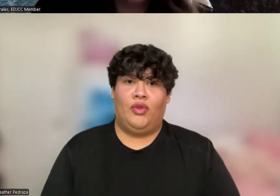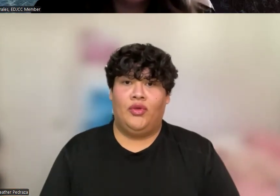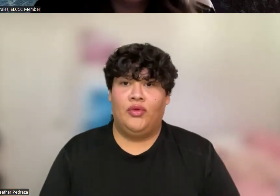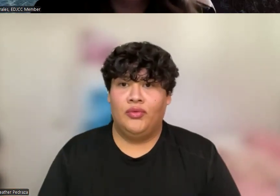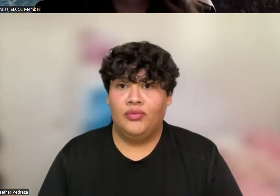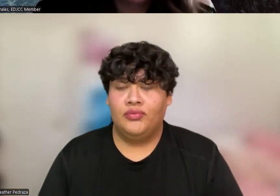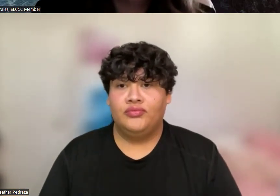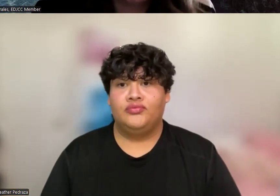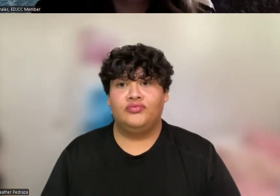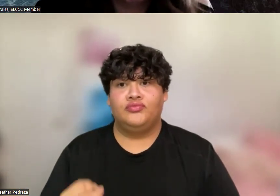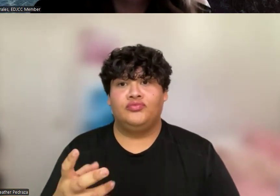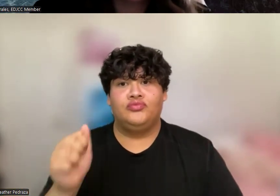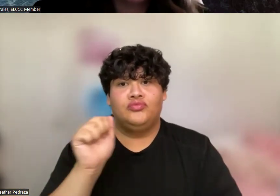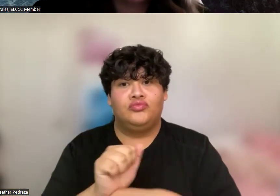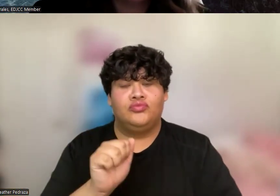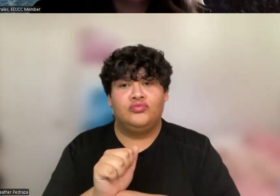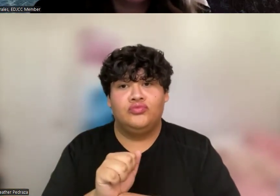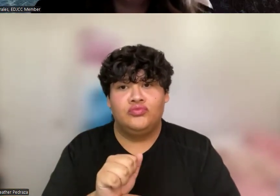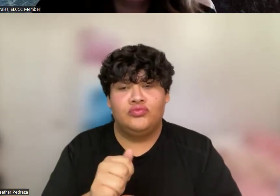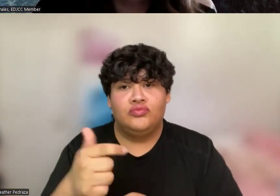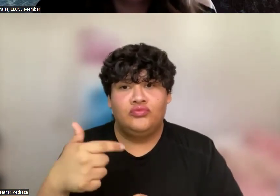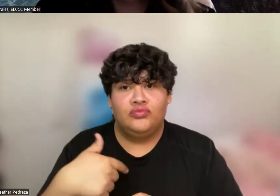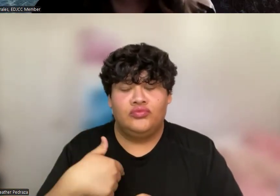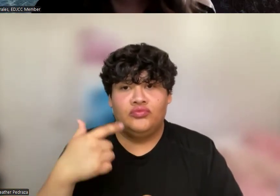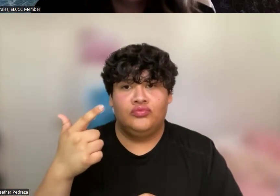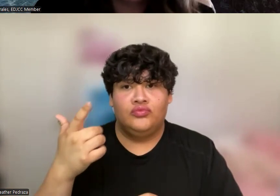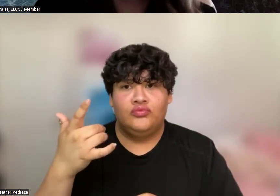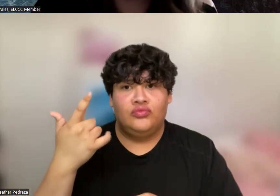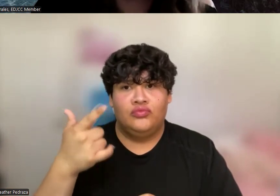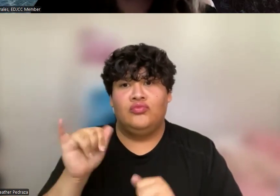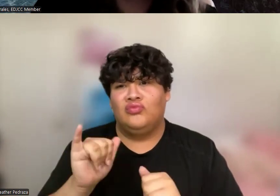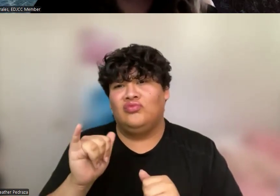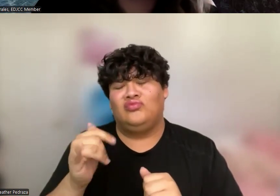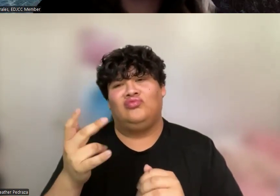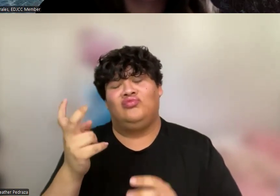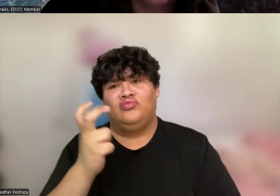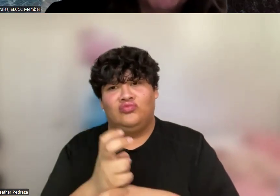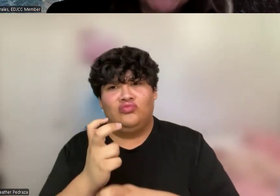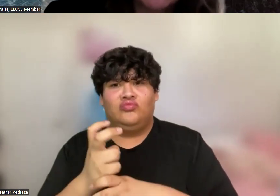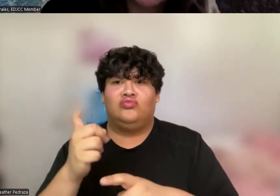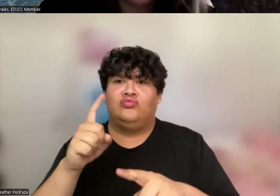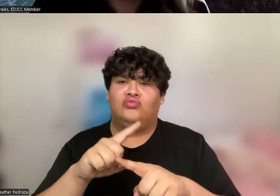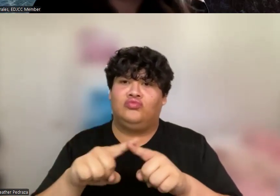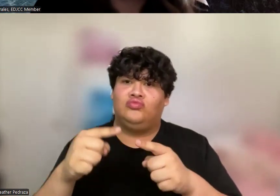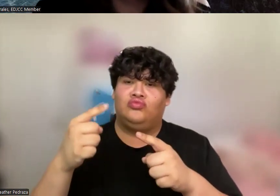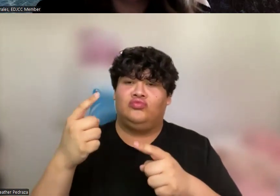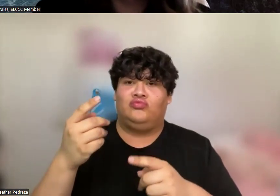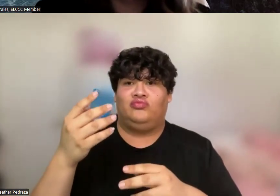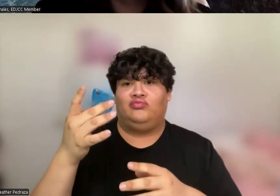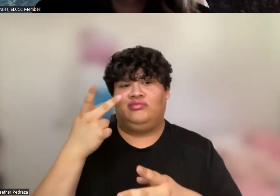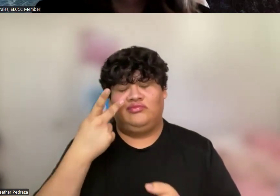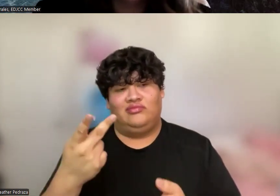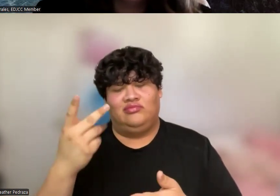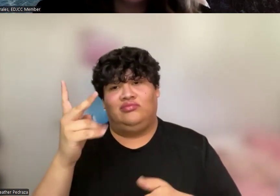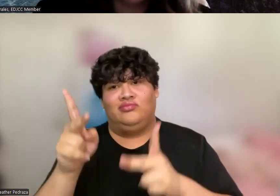So the work that the long-term care ombudsman does in APS is really critical in addressing abuse and neglect allegations